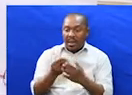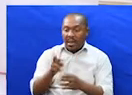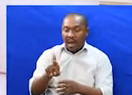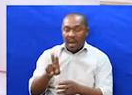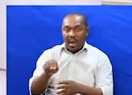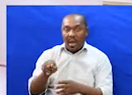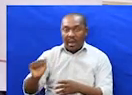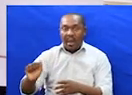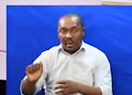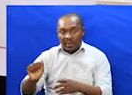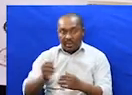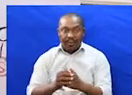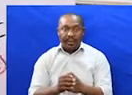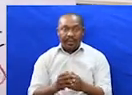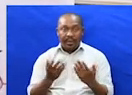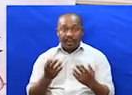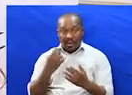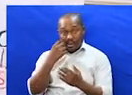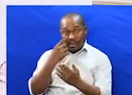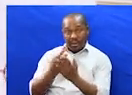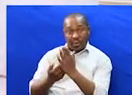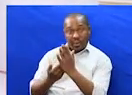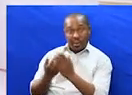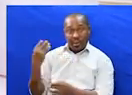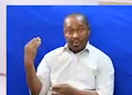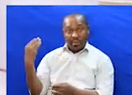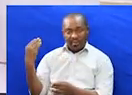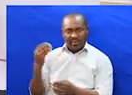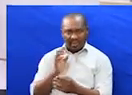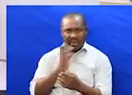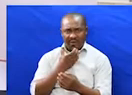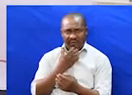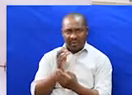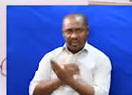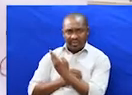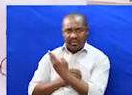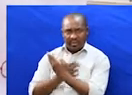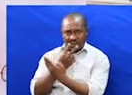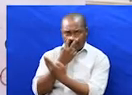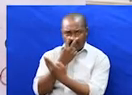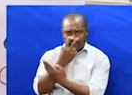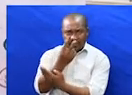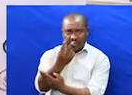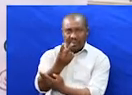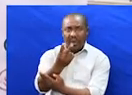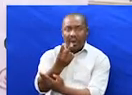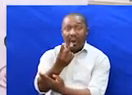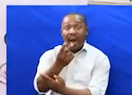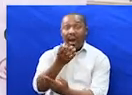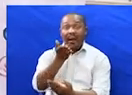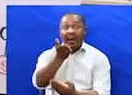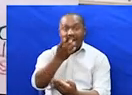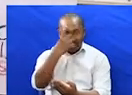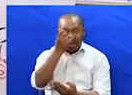RNA. By looking very closer and very carefully, then I hope you